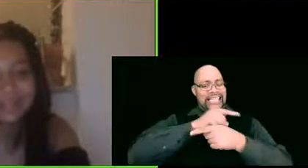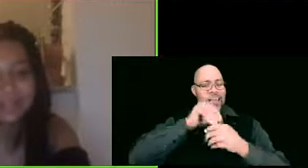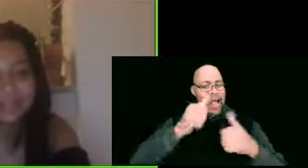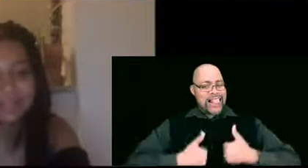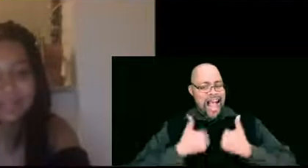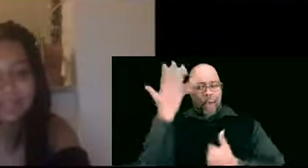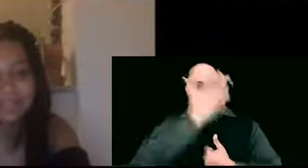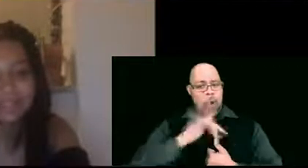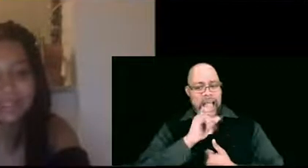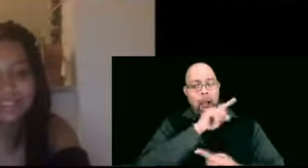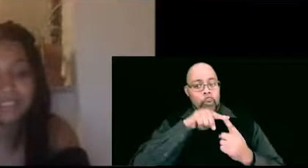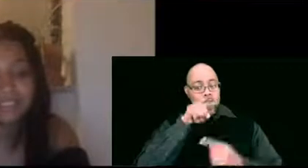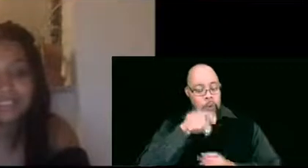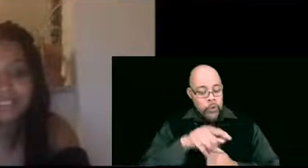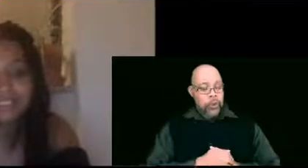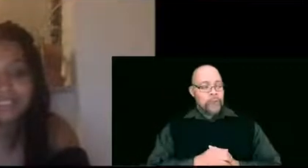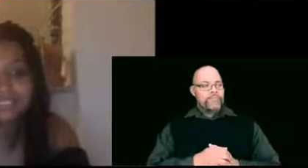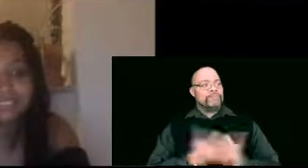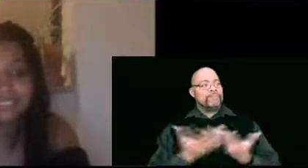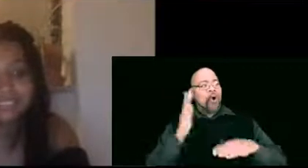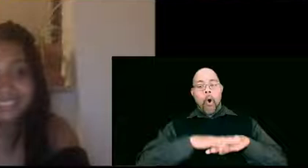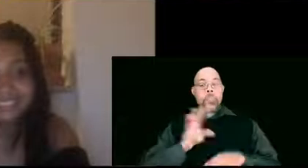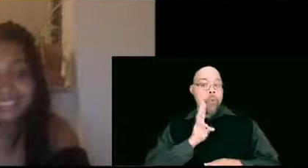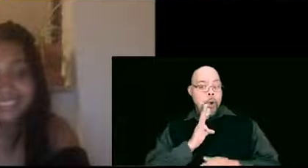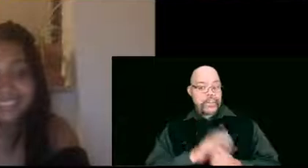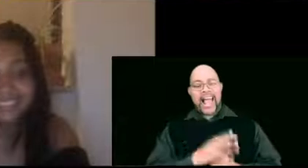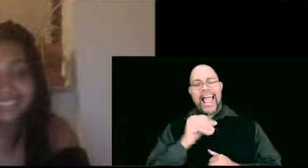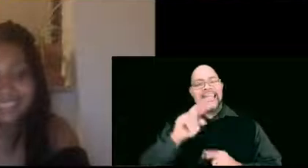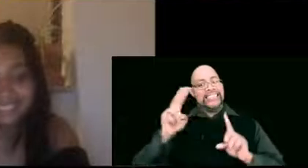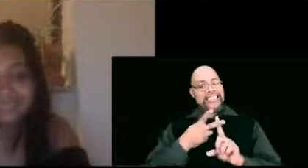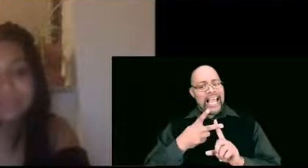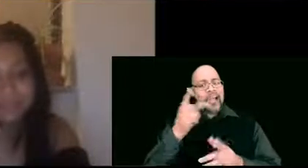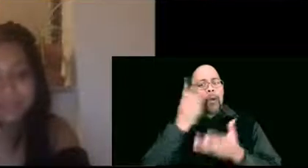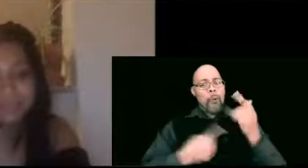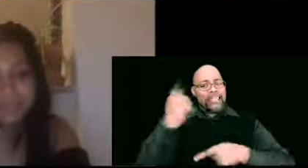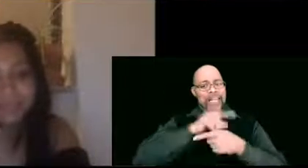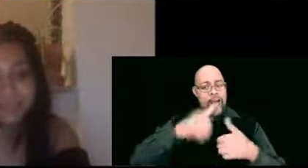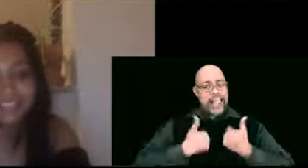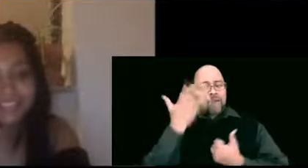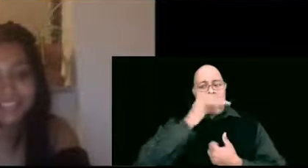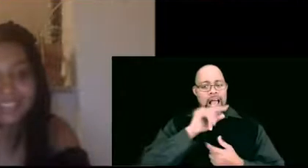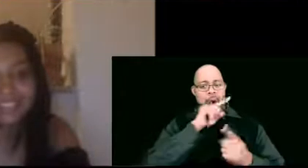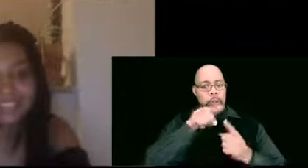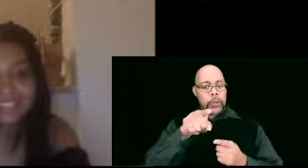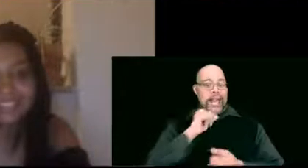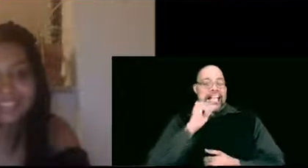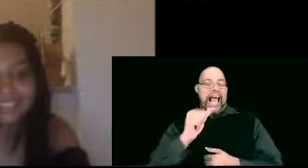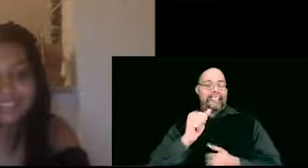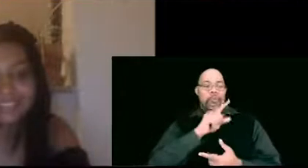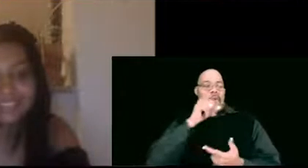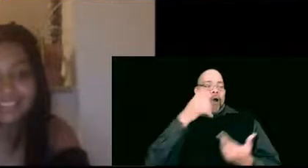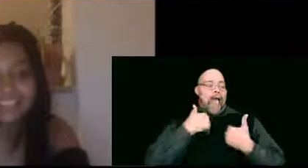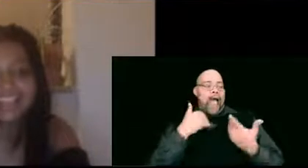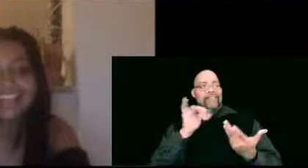a day in your life look like when you're, on the water? And then second, what does a day in your life look like when